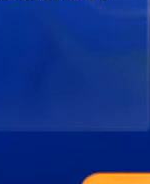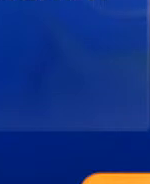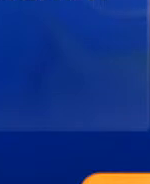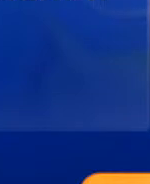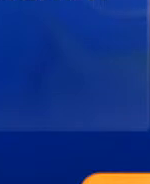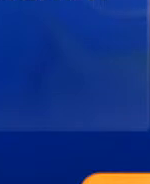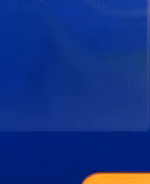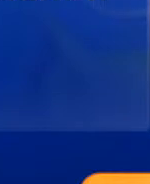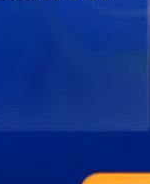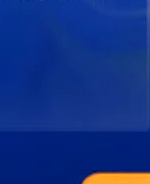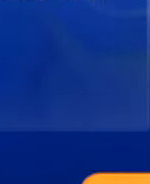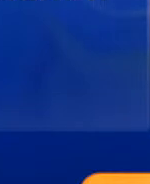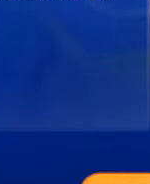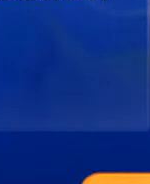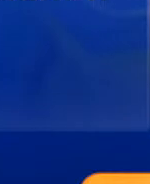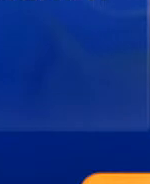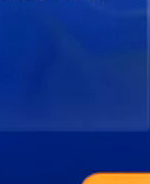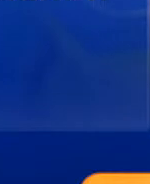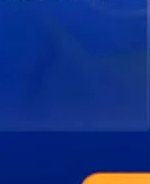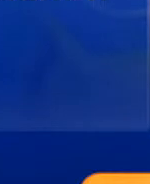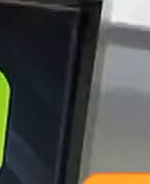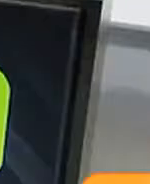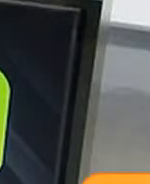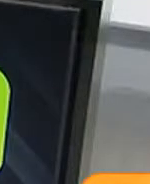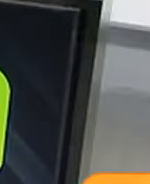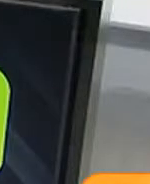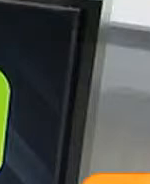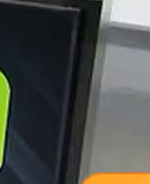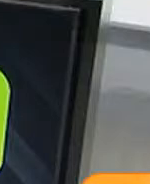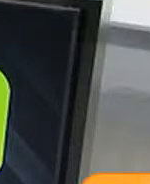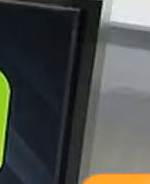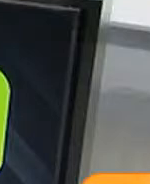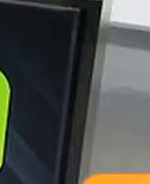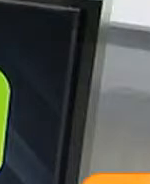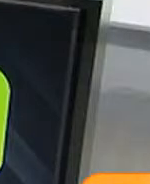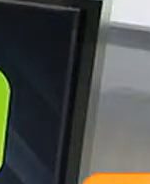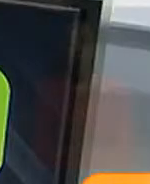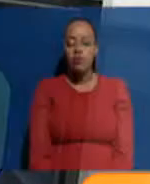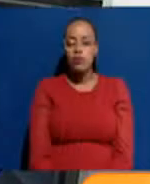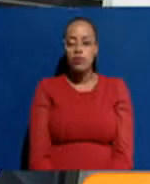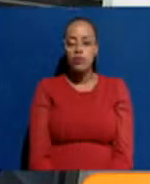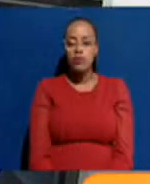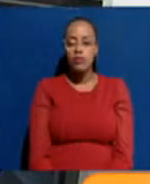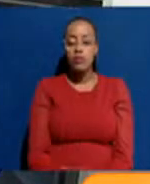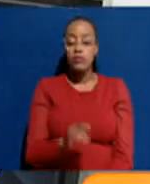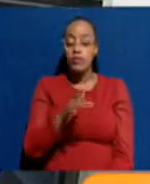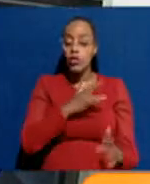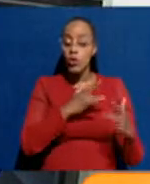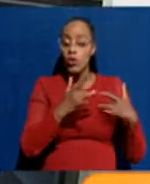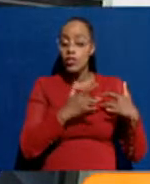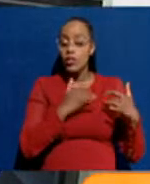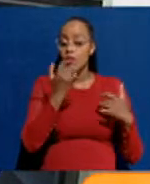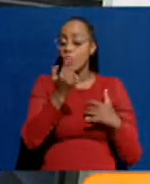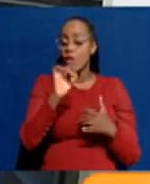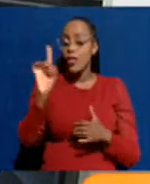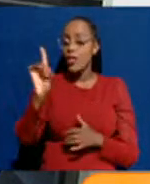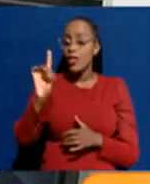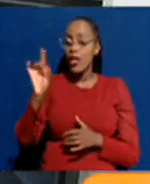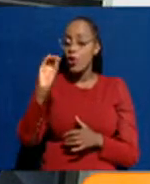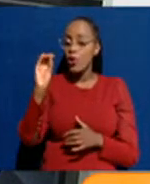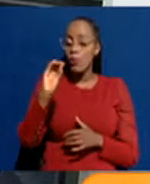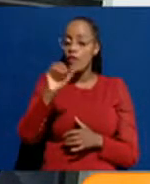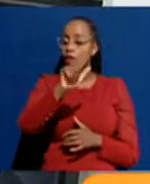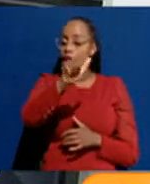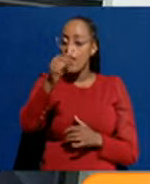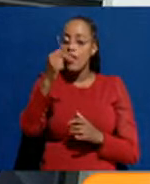support? And I think we can begin with that, Engineer, because those concerns are not just in Nairobi. There are areas